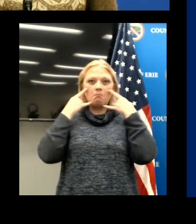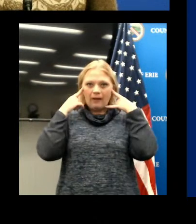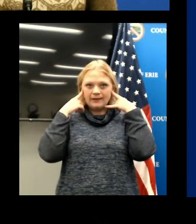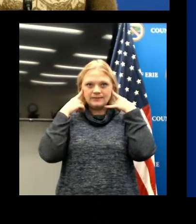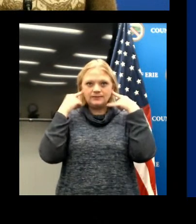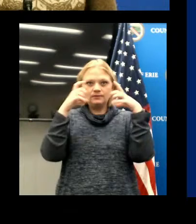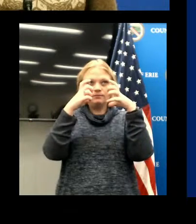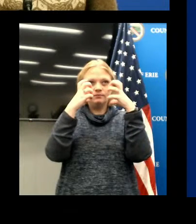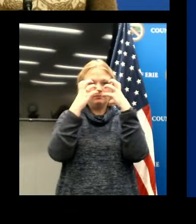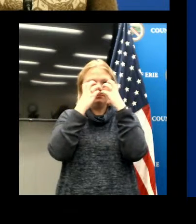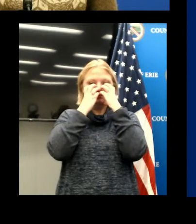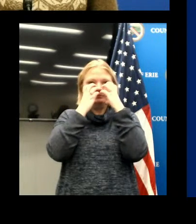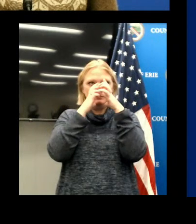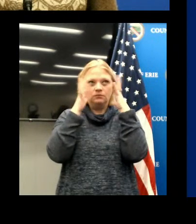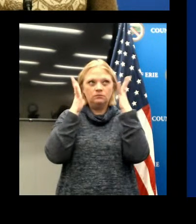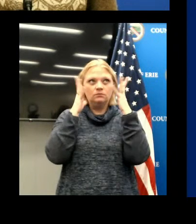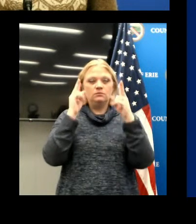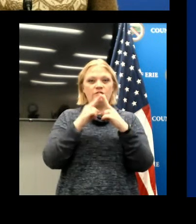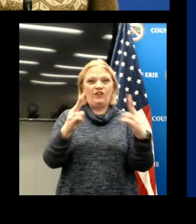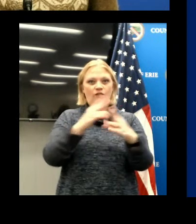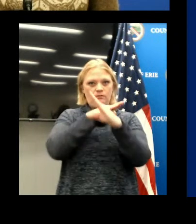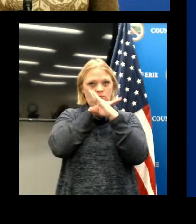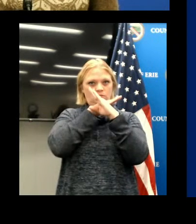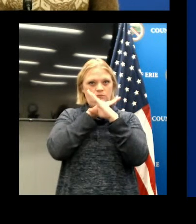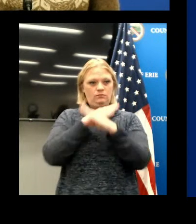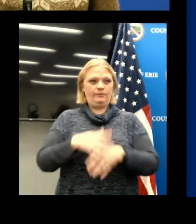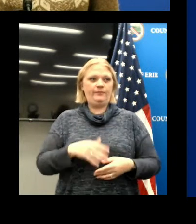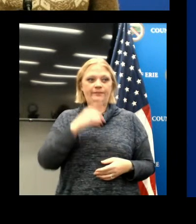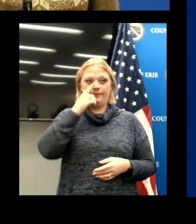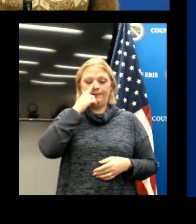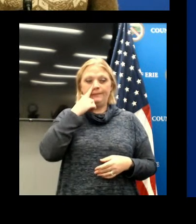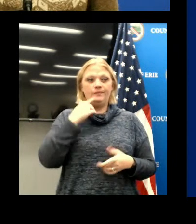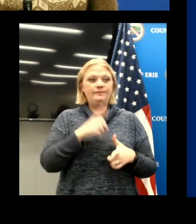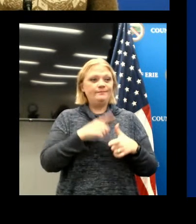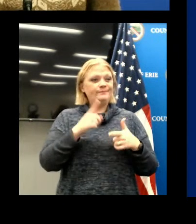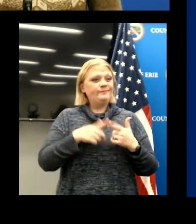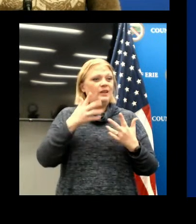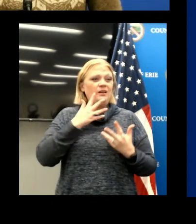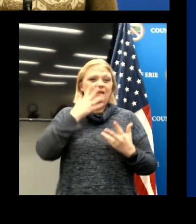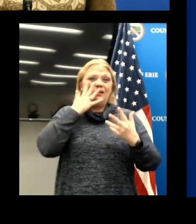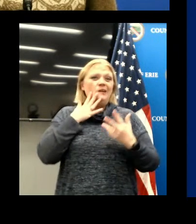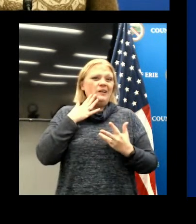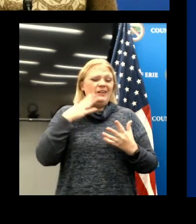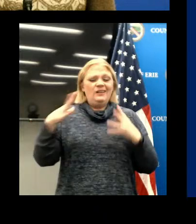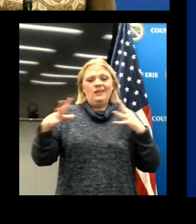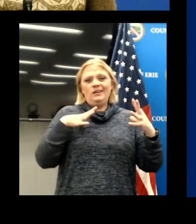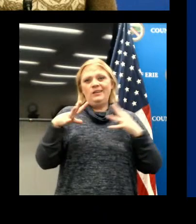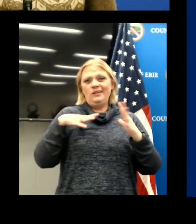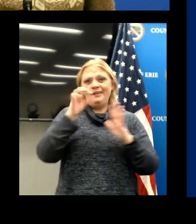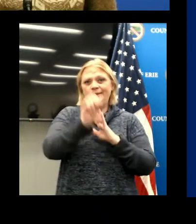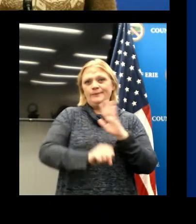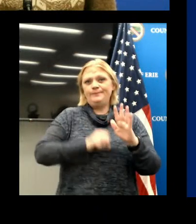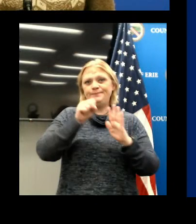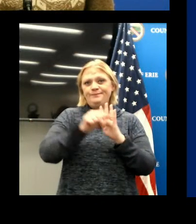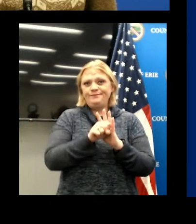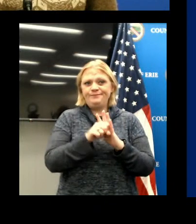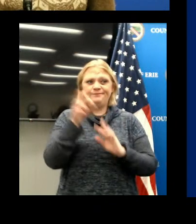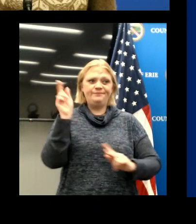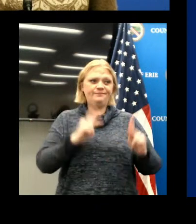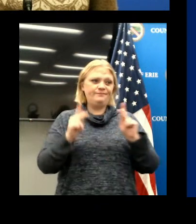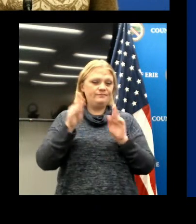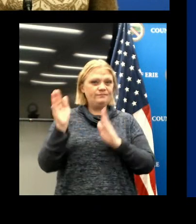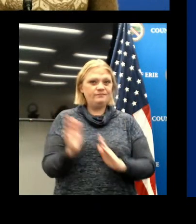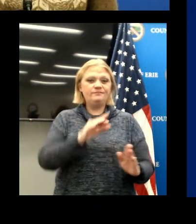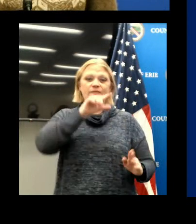And masks are very protective. And then, unfortunately, it's the holiday season, and people are